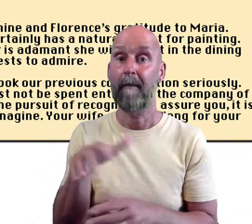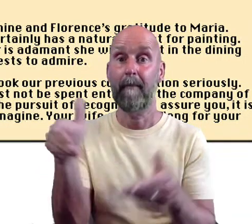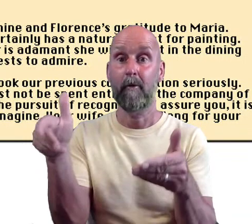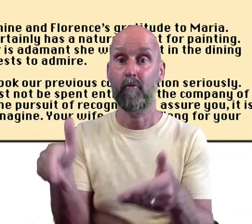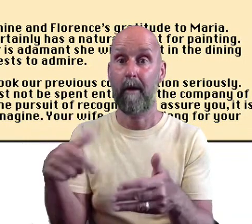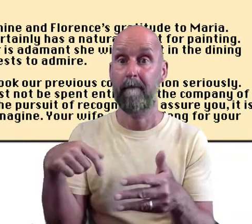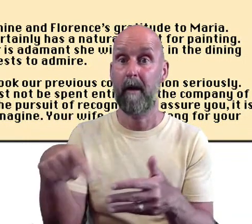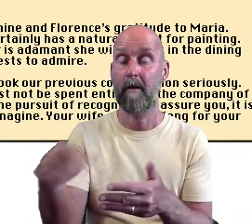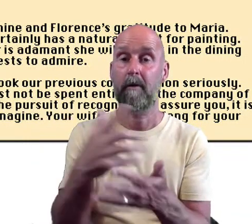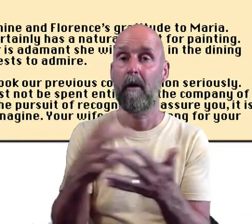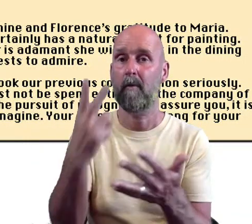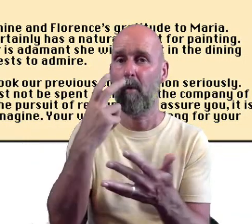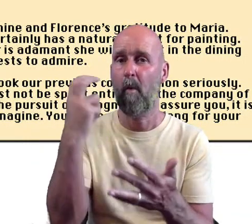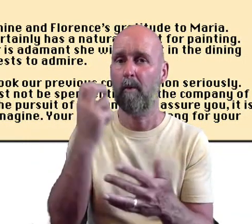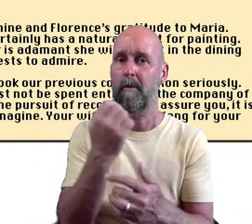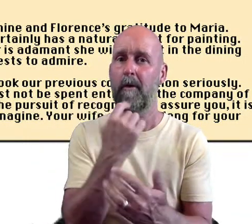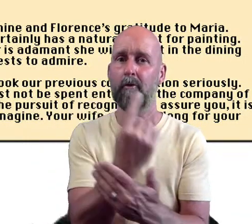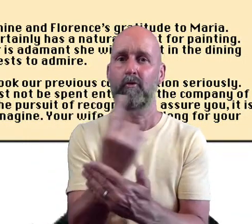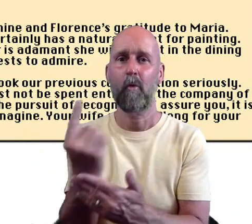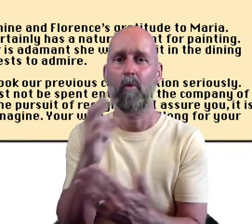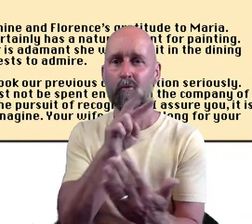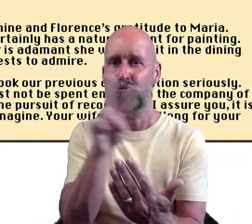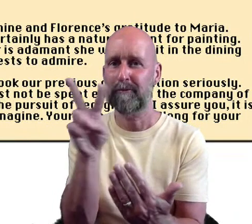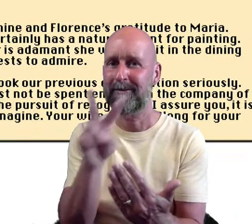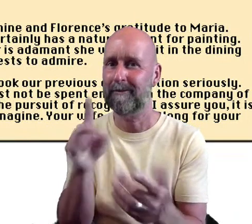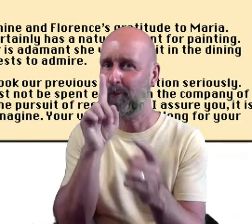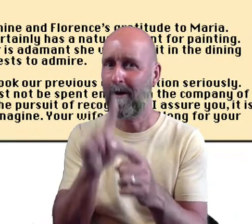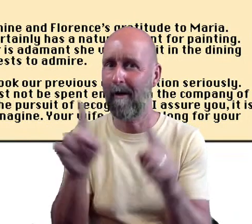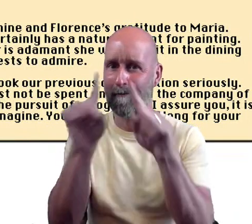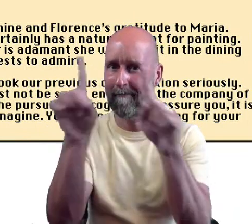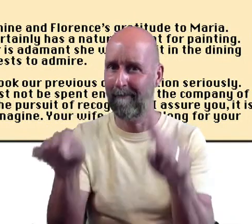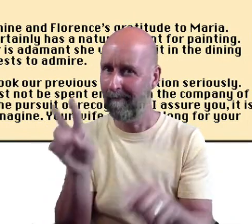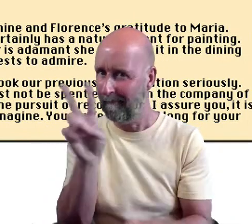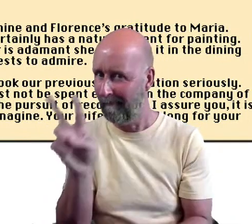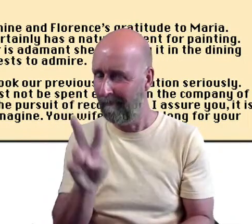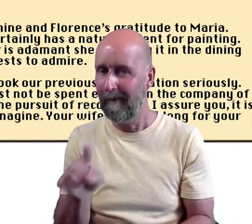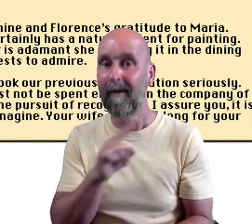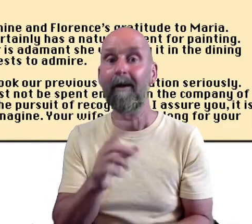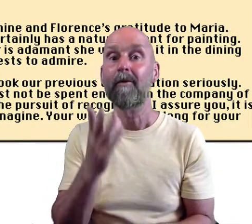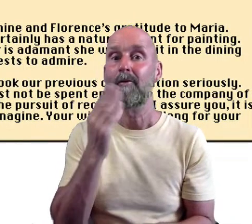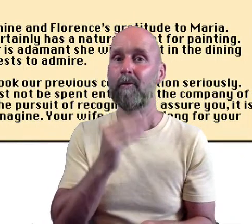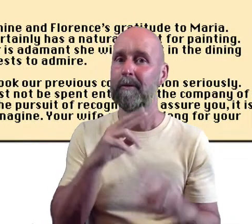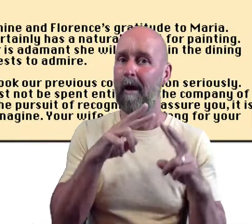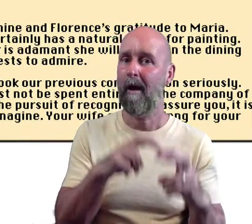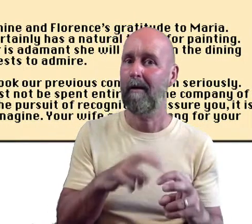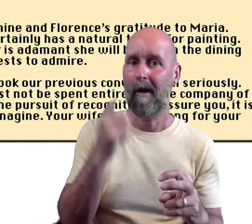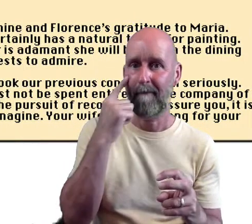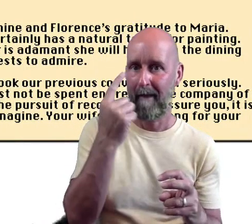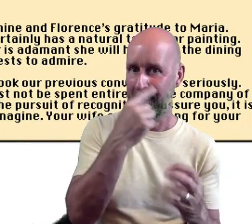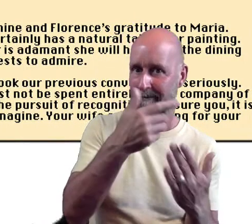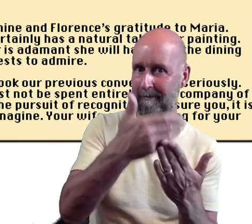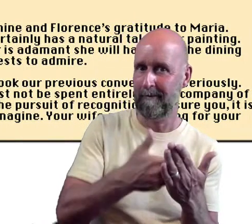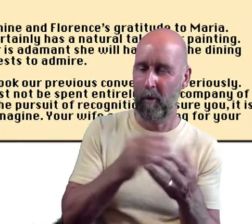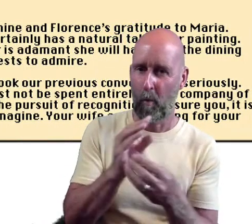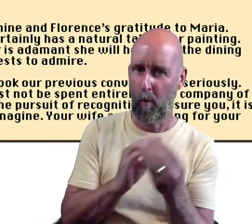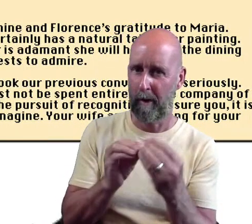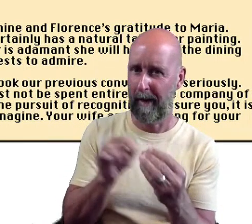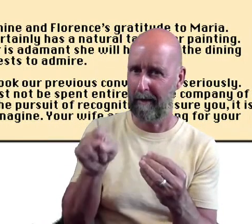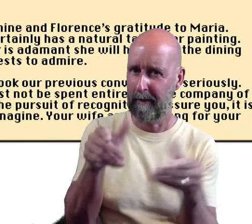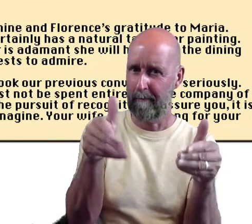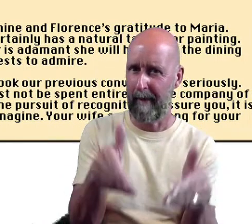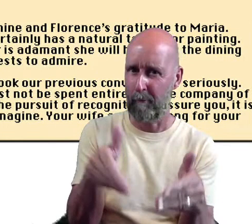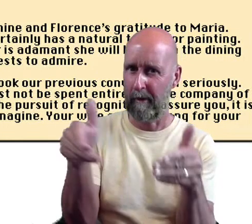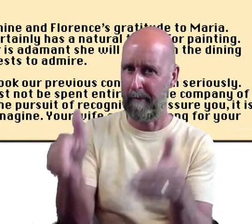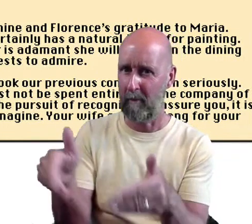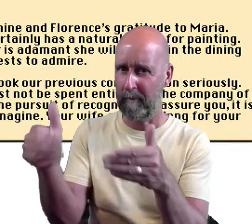old gravestones that you can't read properly. And basically you use an archive of historic evidence to try to work out who's buried where. And